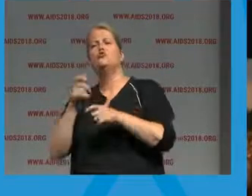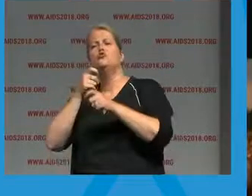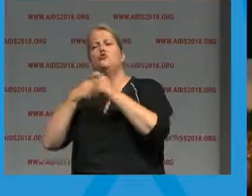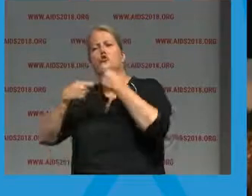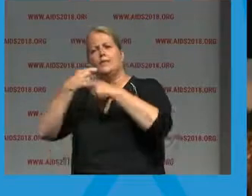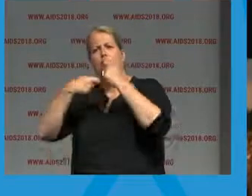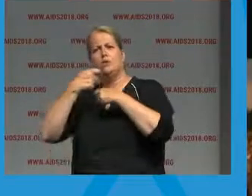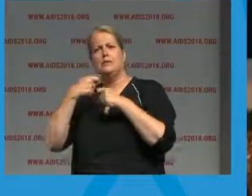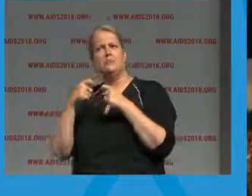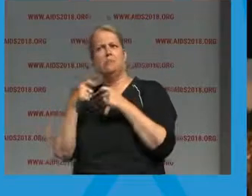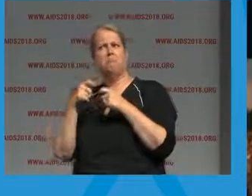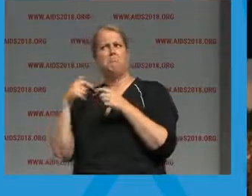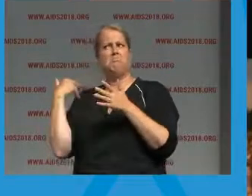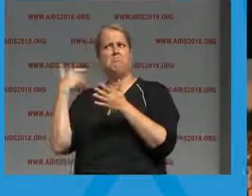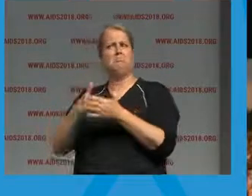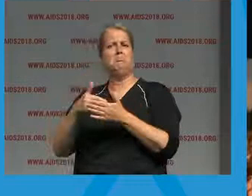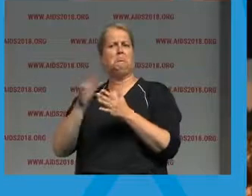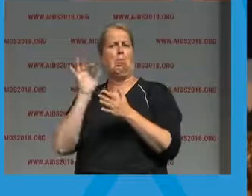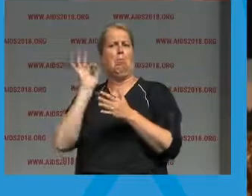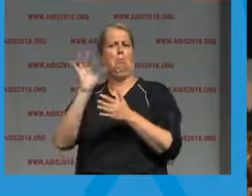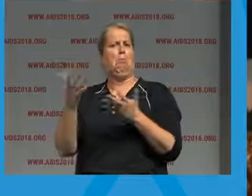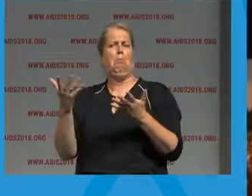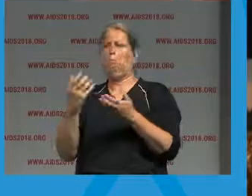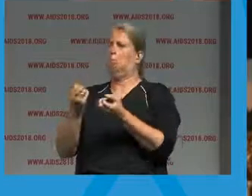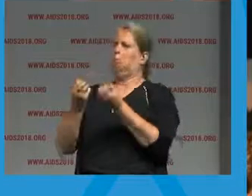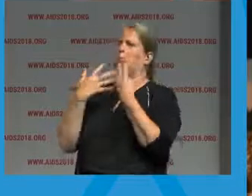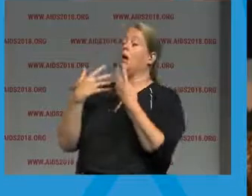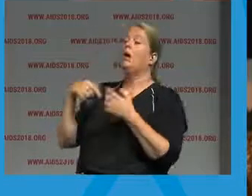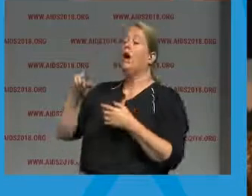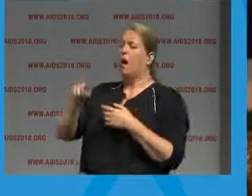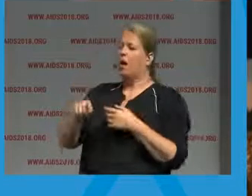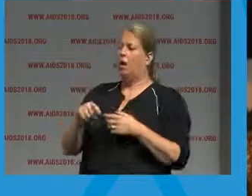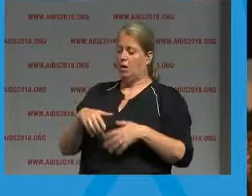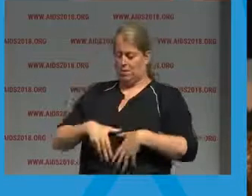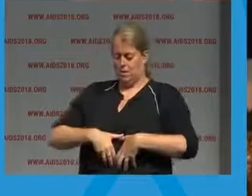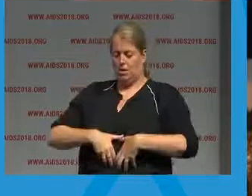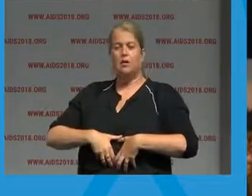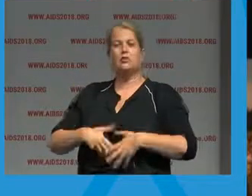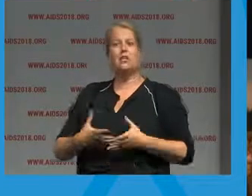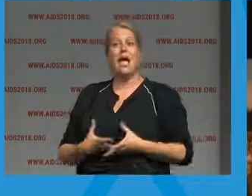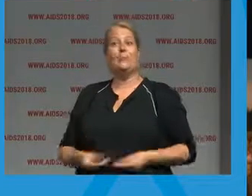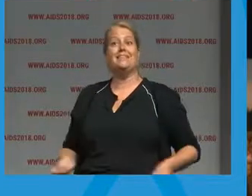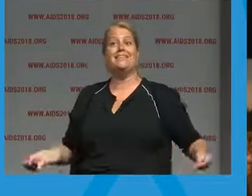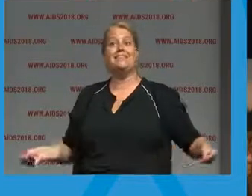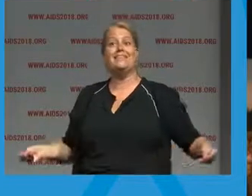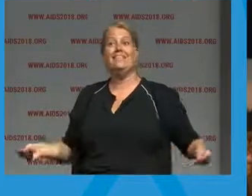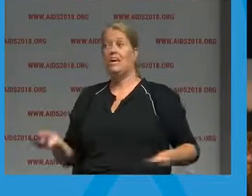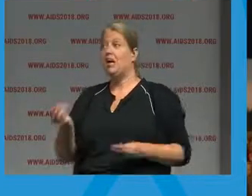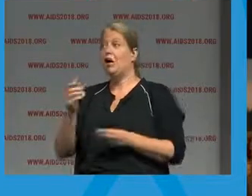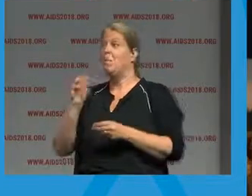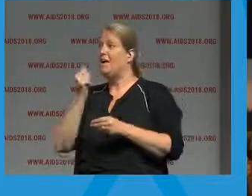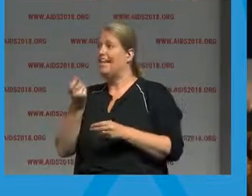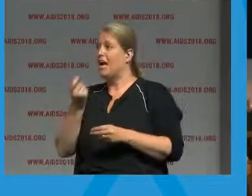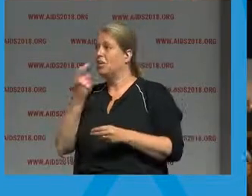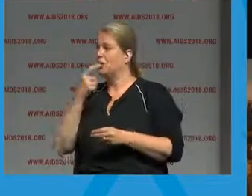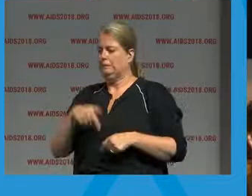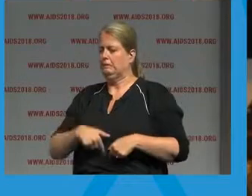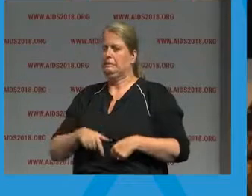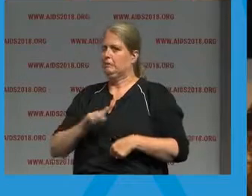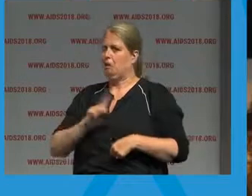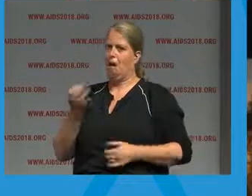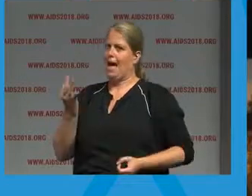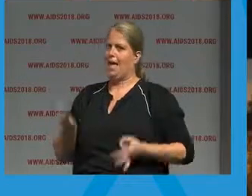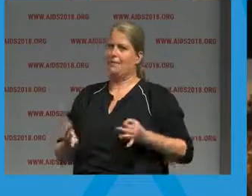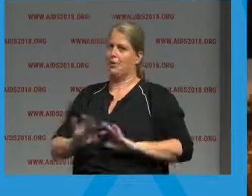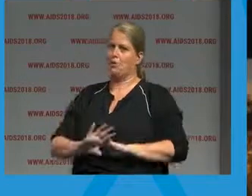addressed. Administering medication into an empty stomach is not only ethical, but